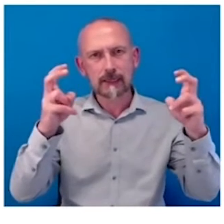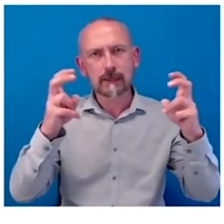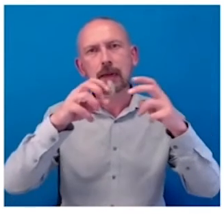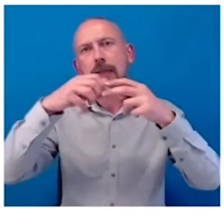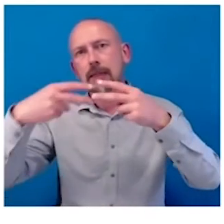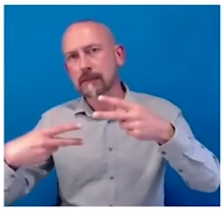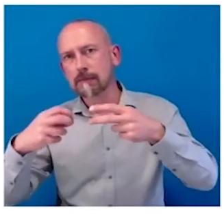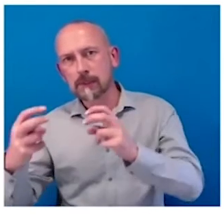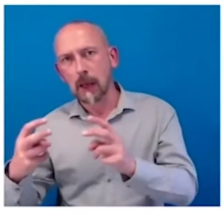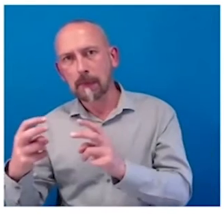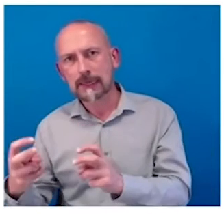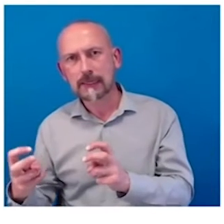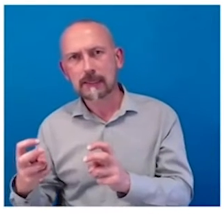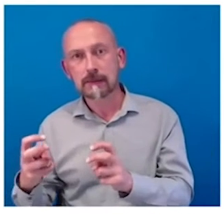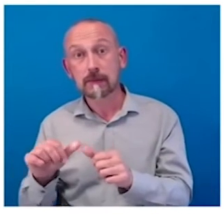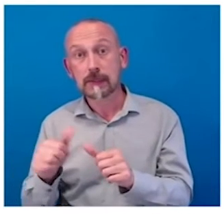Next slide, please.